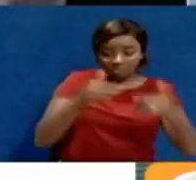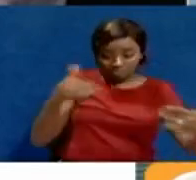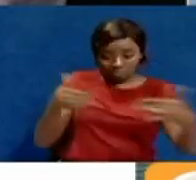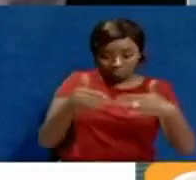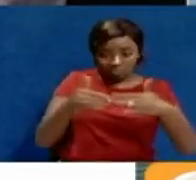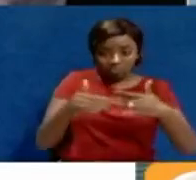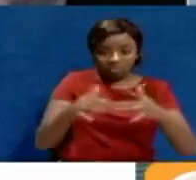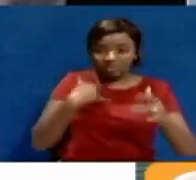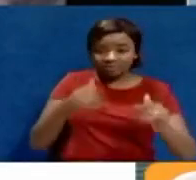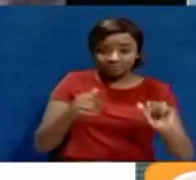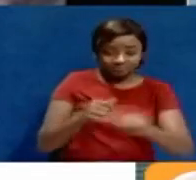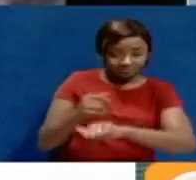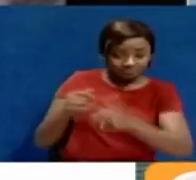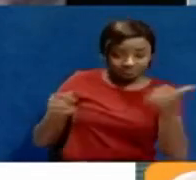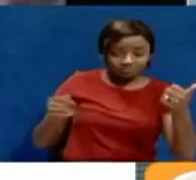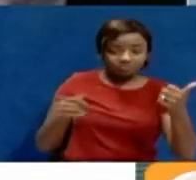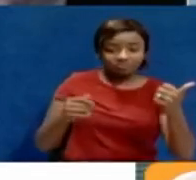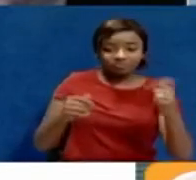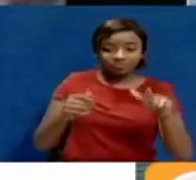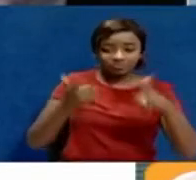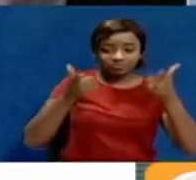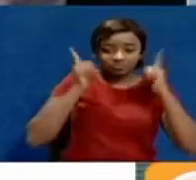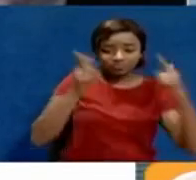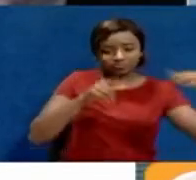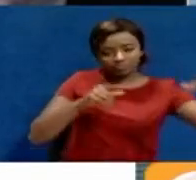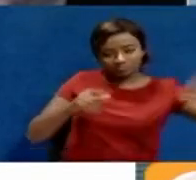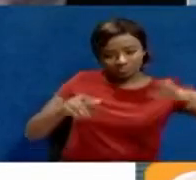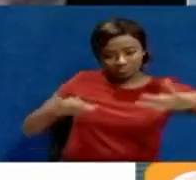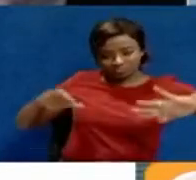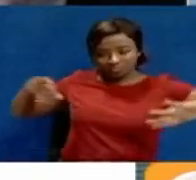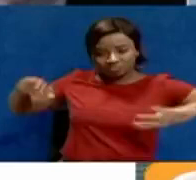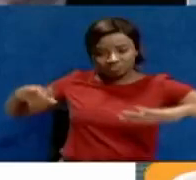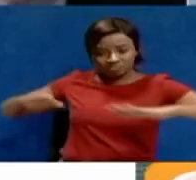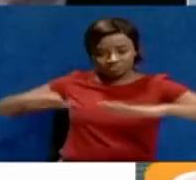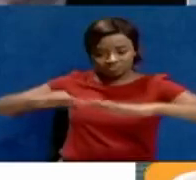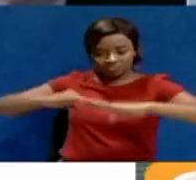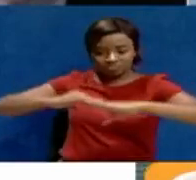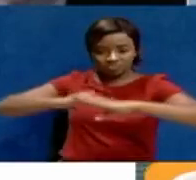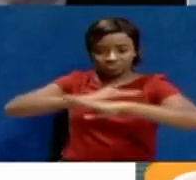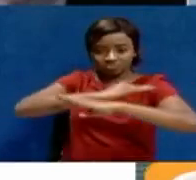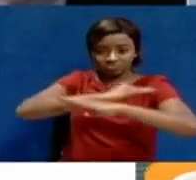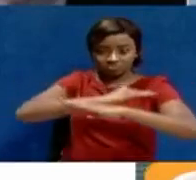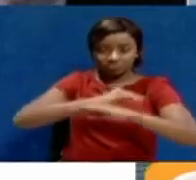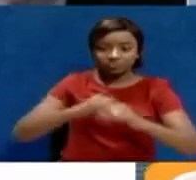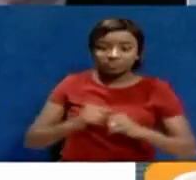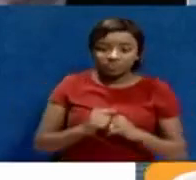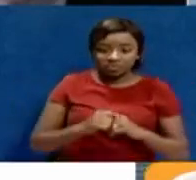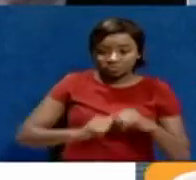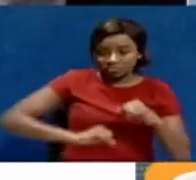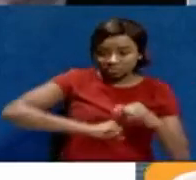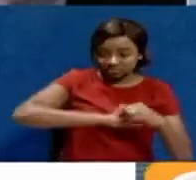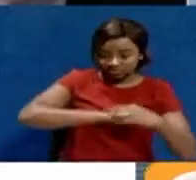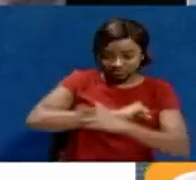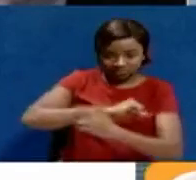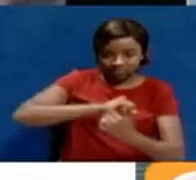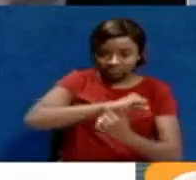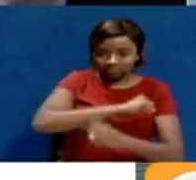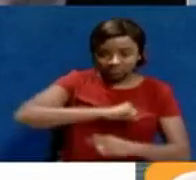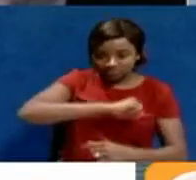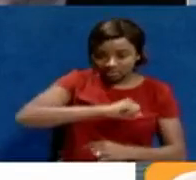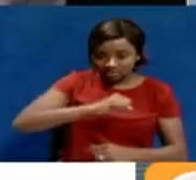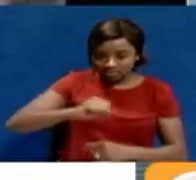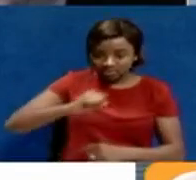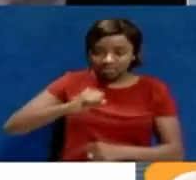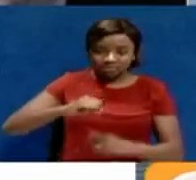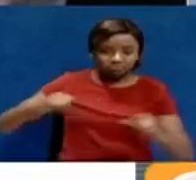na lori na zile gari zikaweza kuguzana kwa upande. Na katika hiyo hali watu